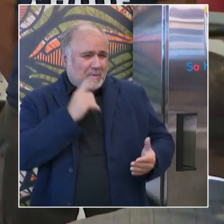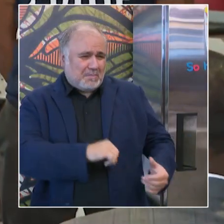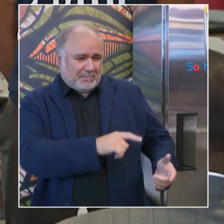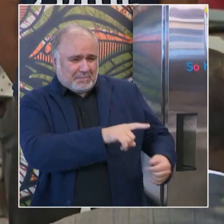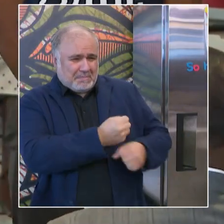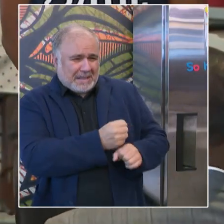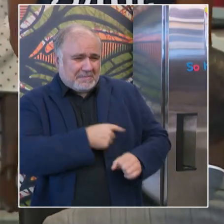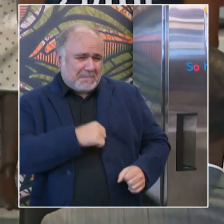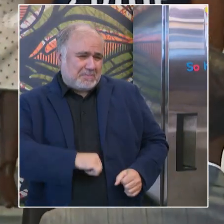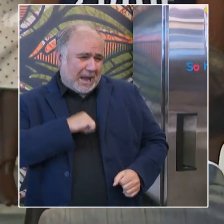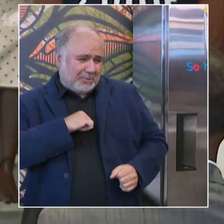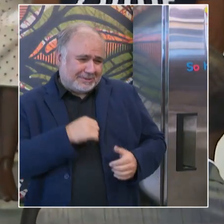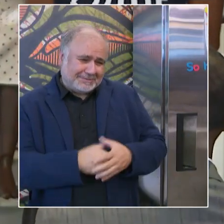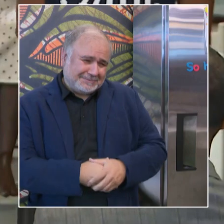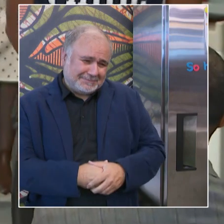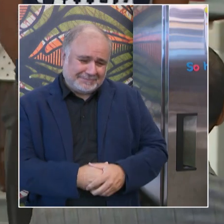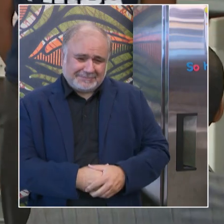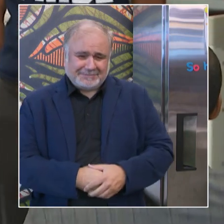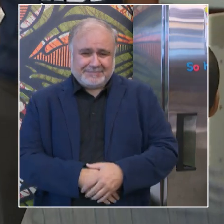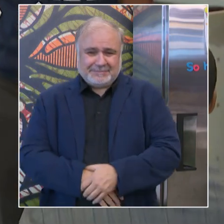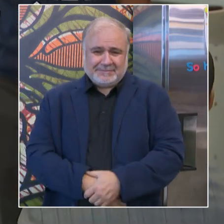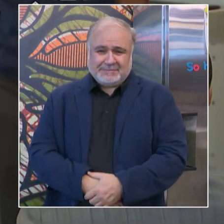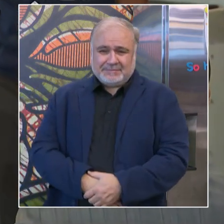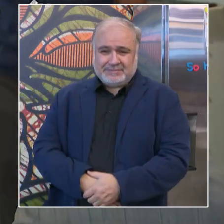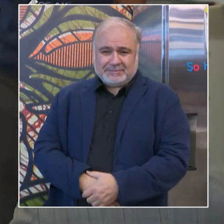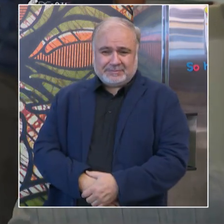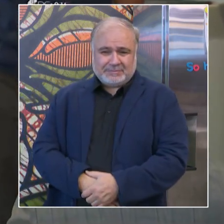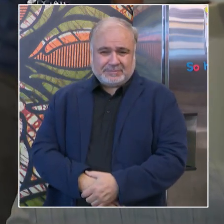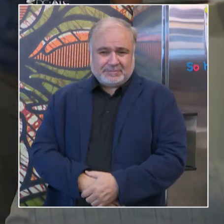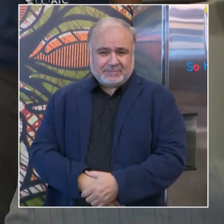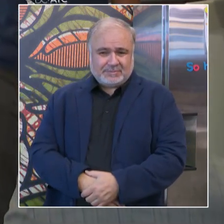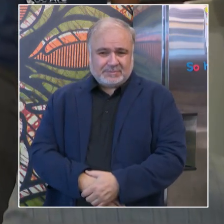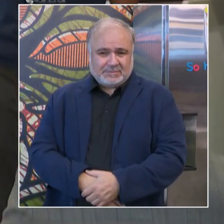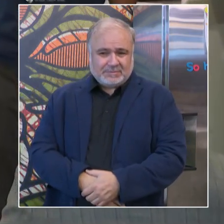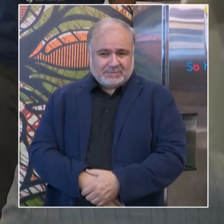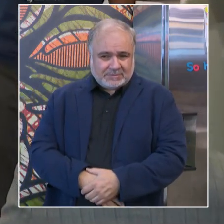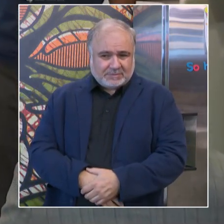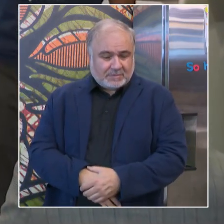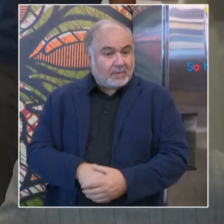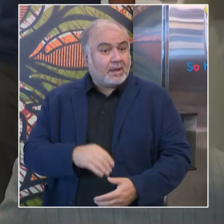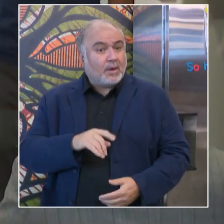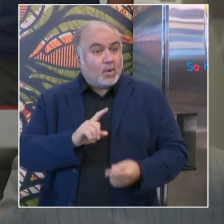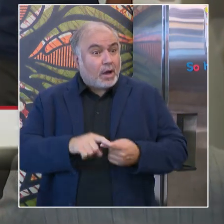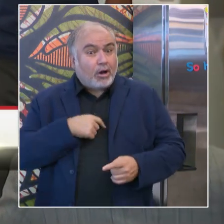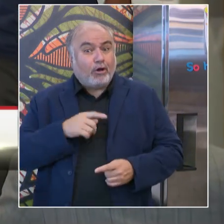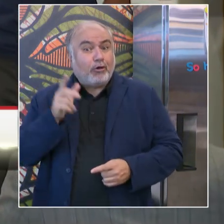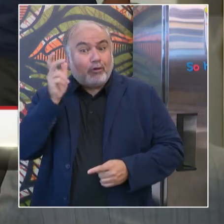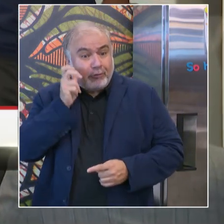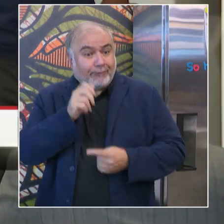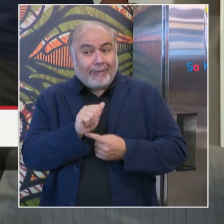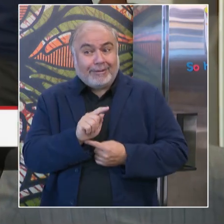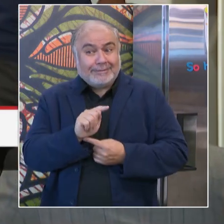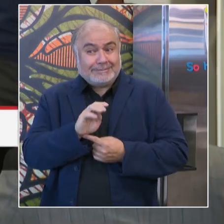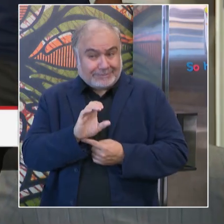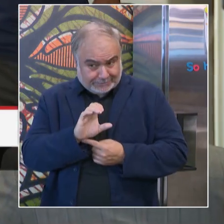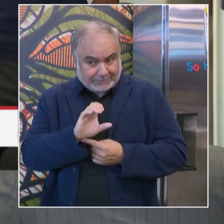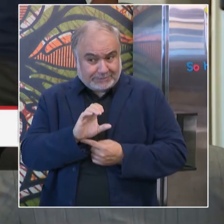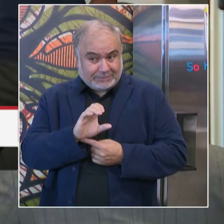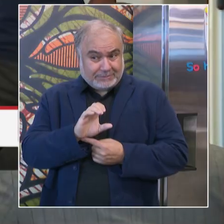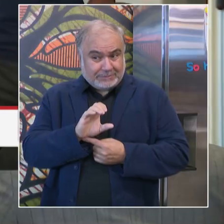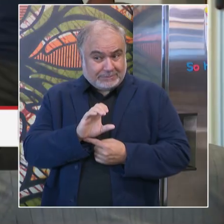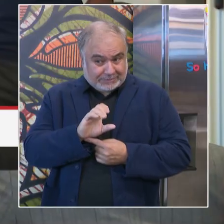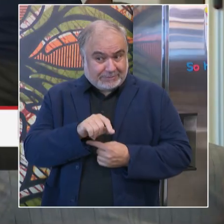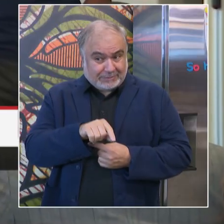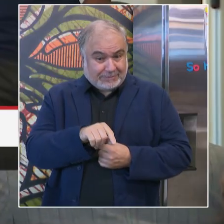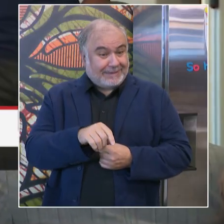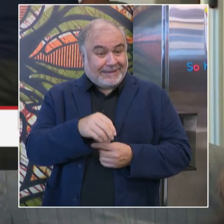Hi, everyone. My name is Sheanna McCollum. When I first heard about ATC coming to Southeast, I knew I had to give Javante a spot. As someone who works